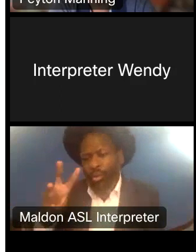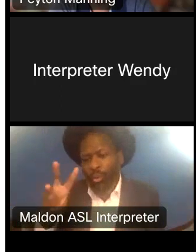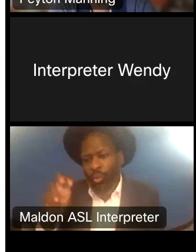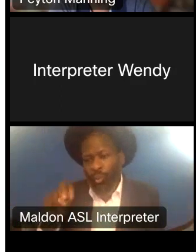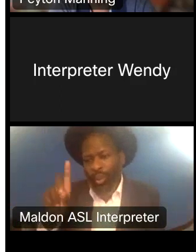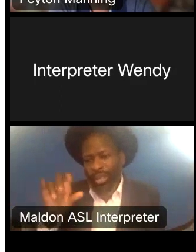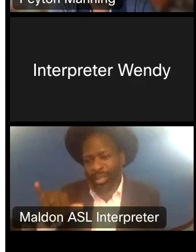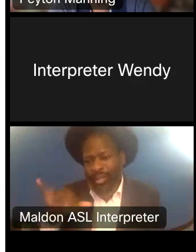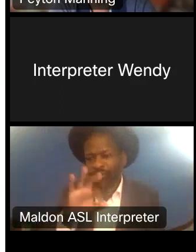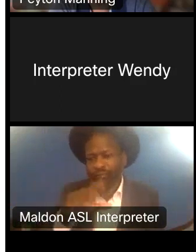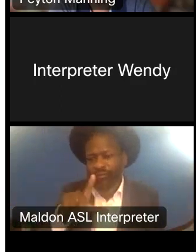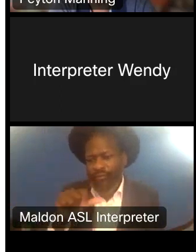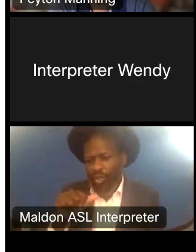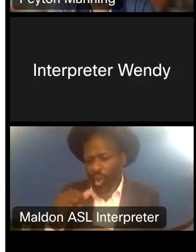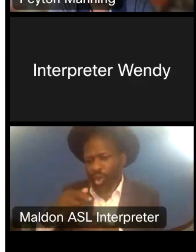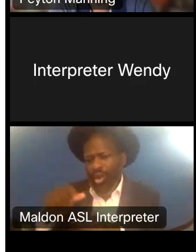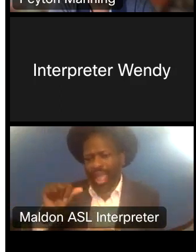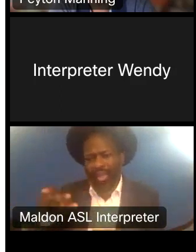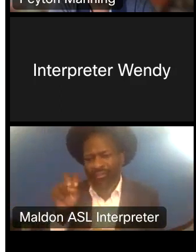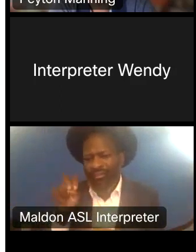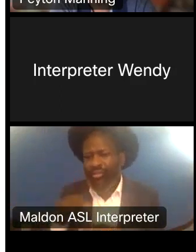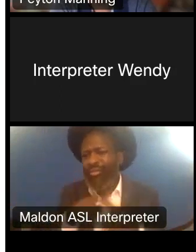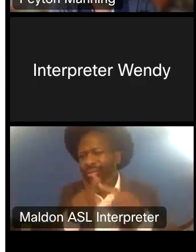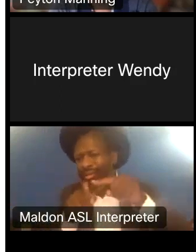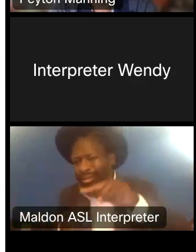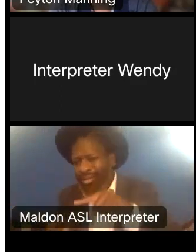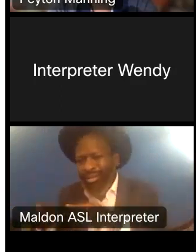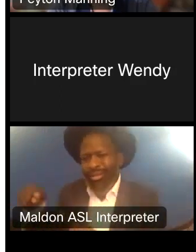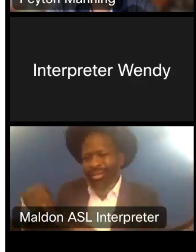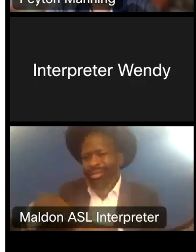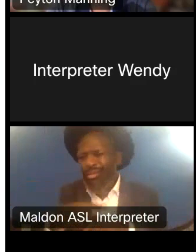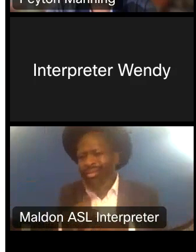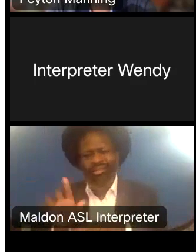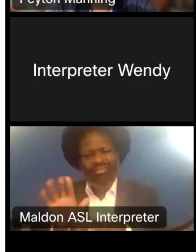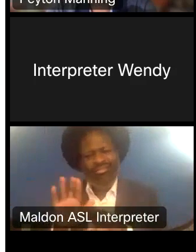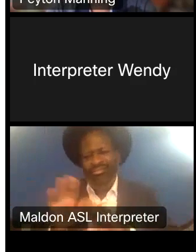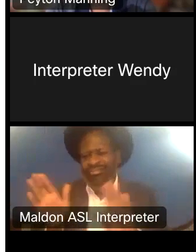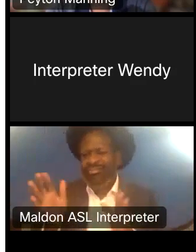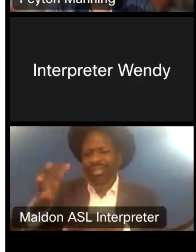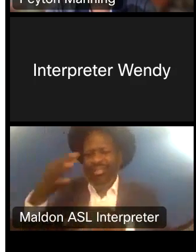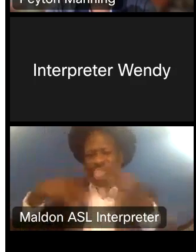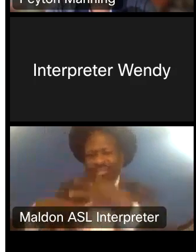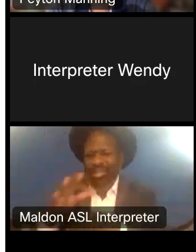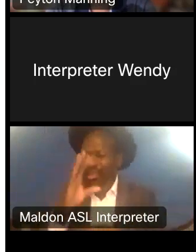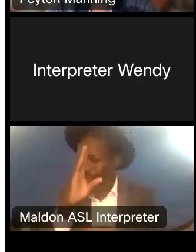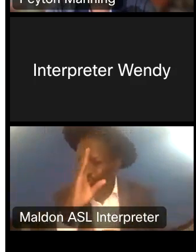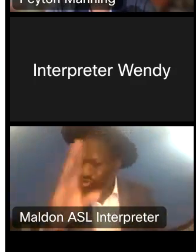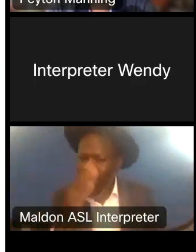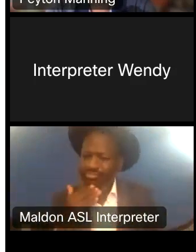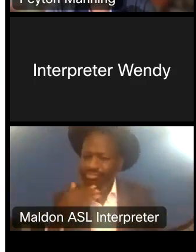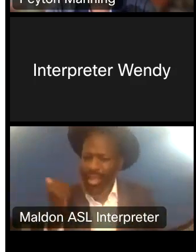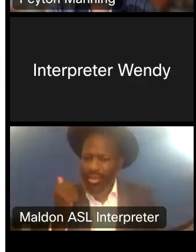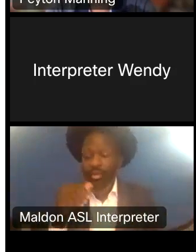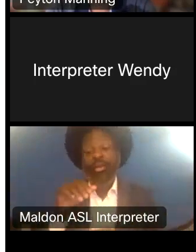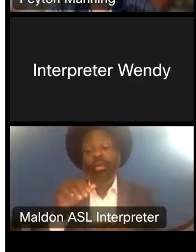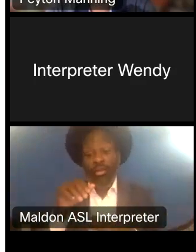railroad tracks, and then over the bridge. But something more direct. And if that's taken out, it feels like